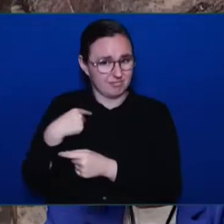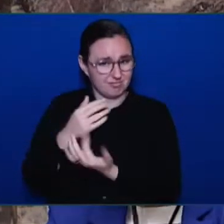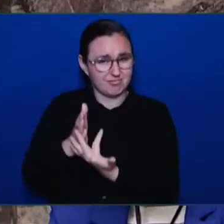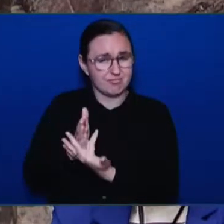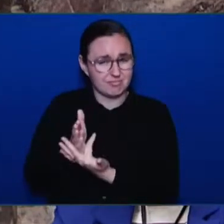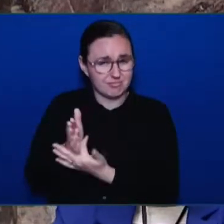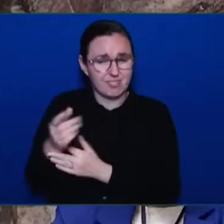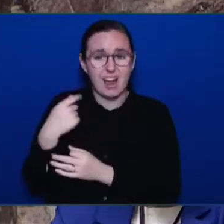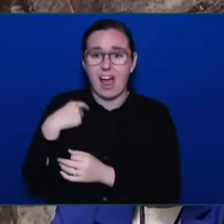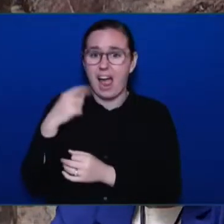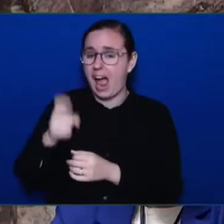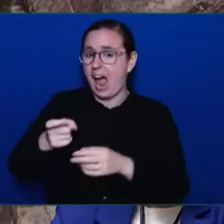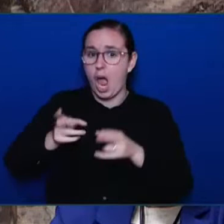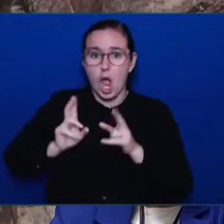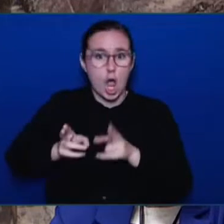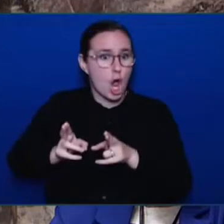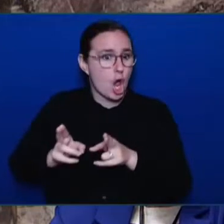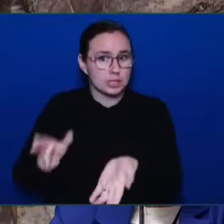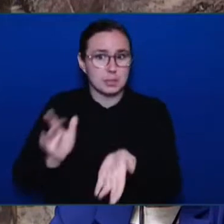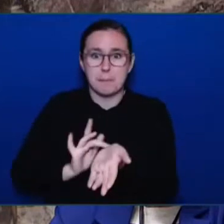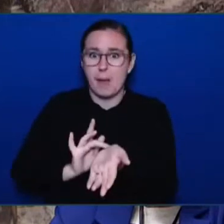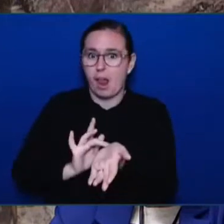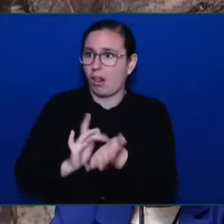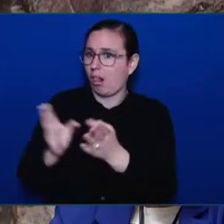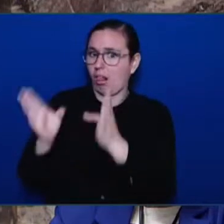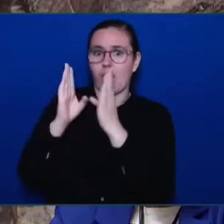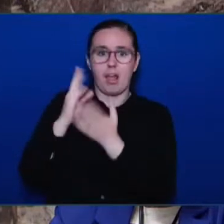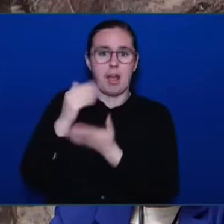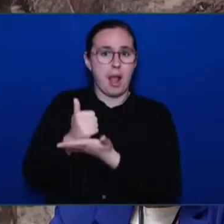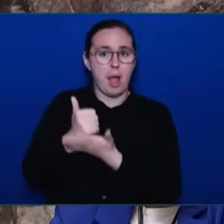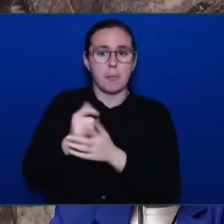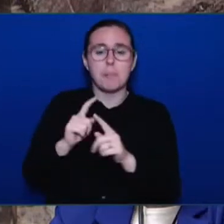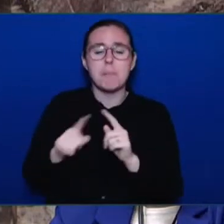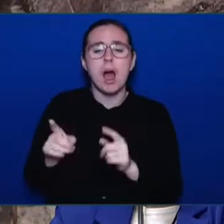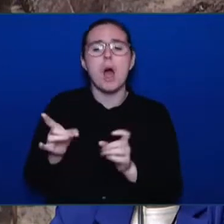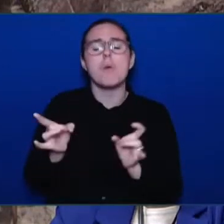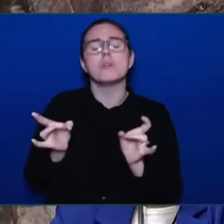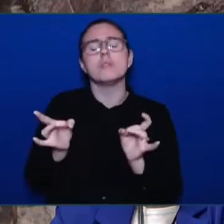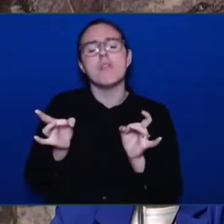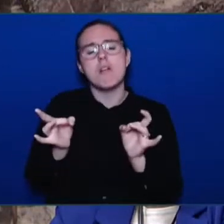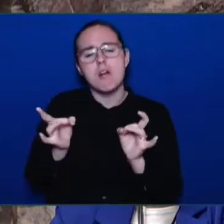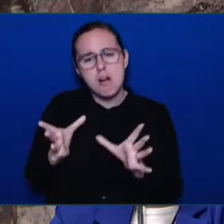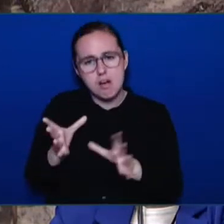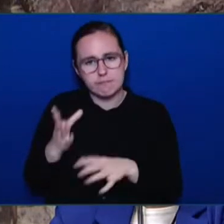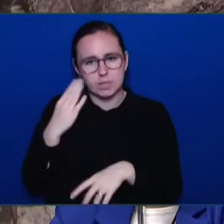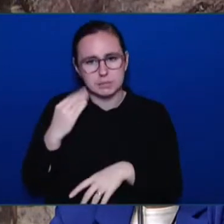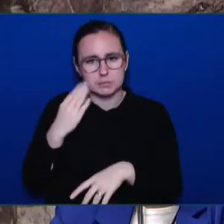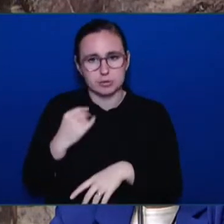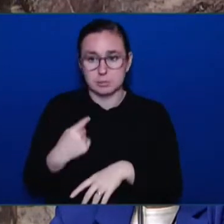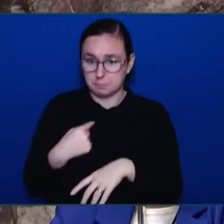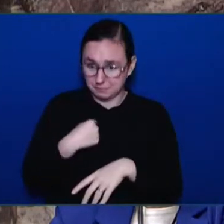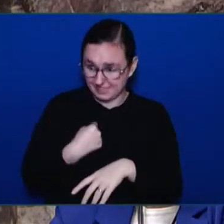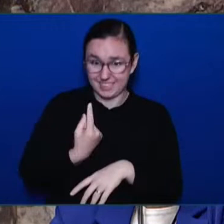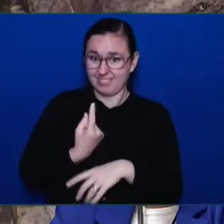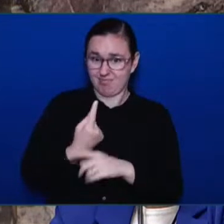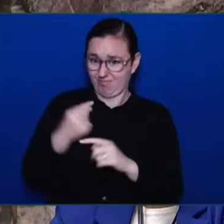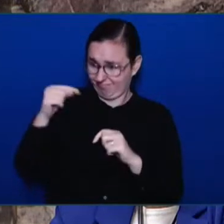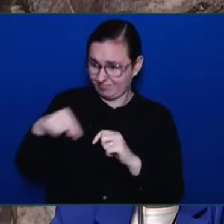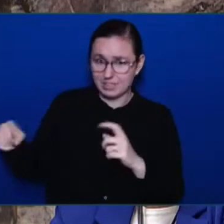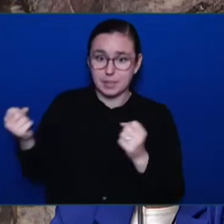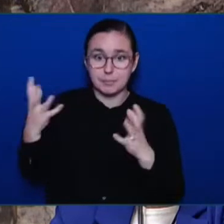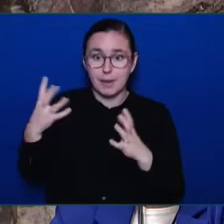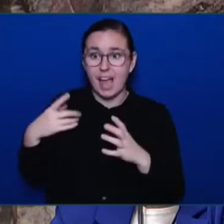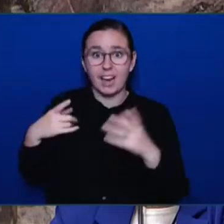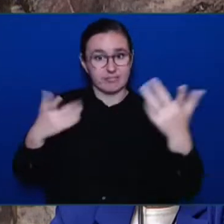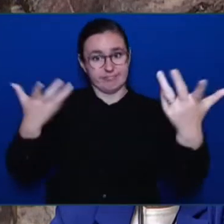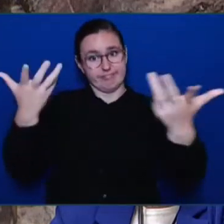awful experience. Among many others, there in the ER, left waiting, end quote. That's